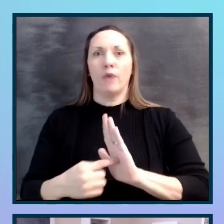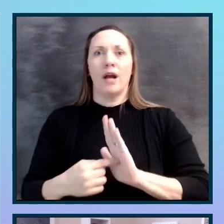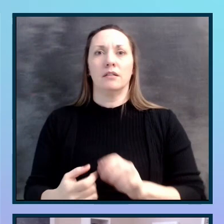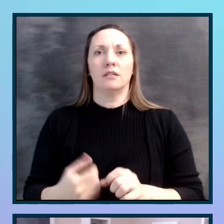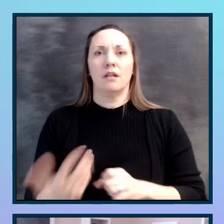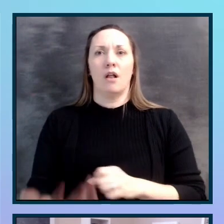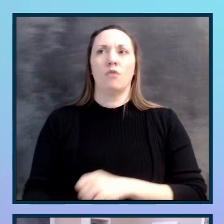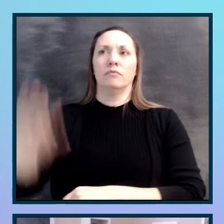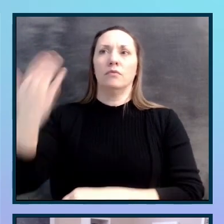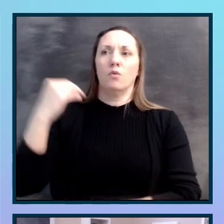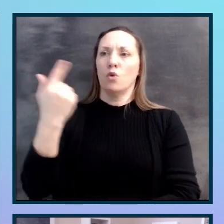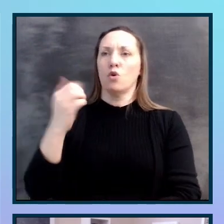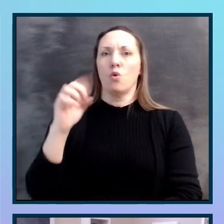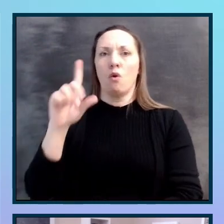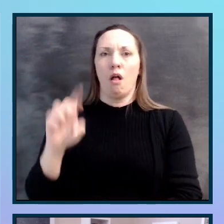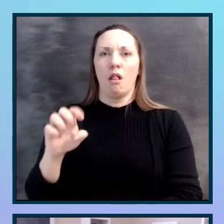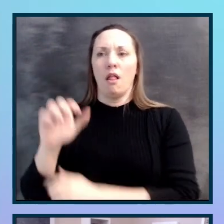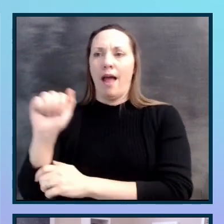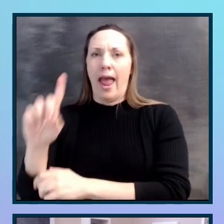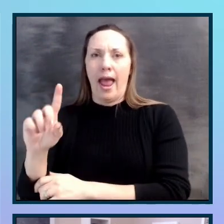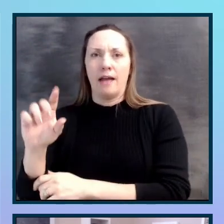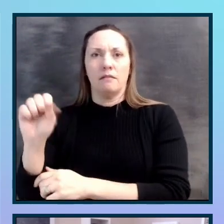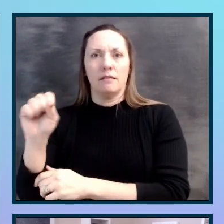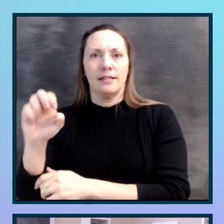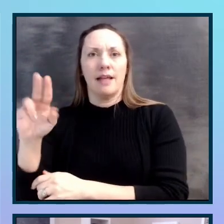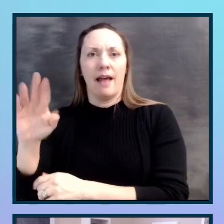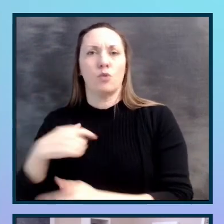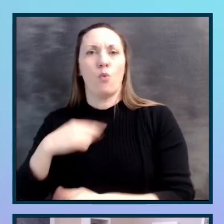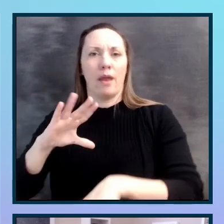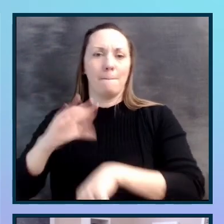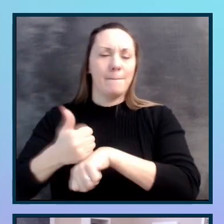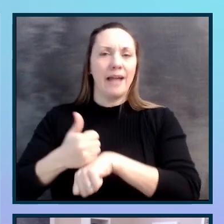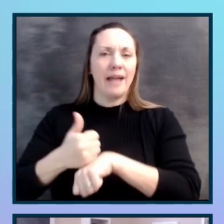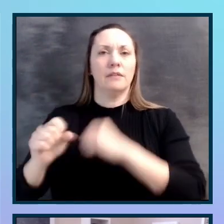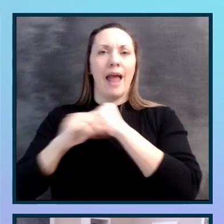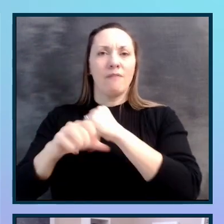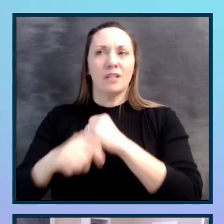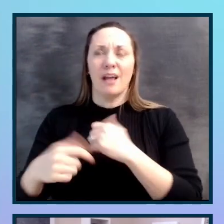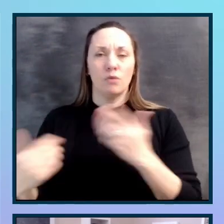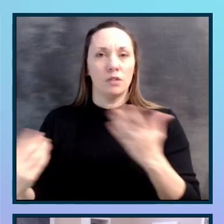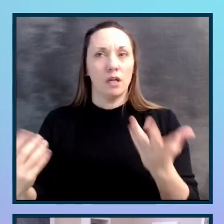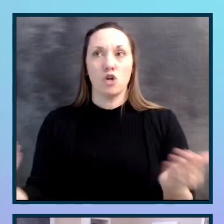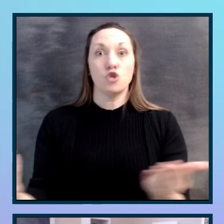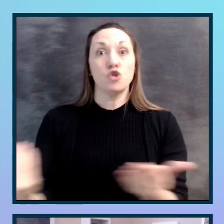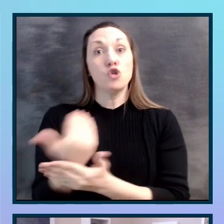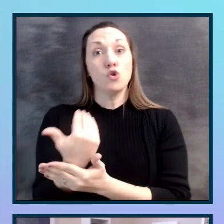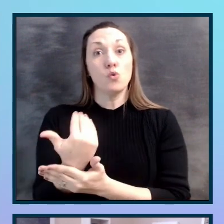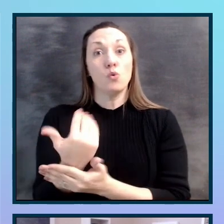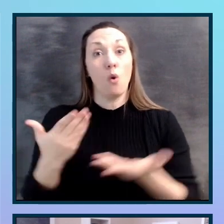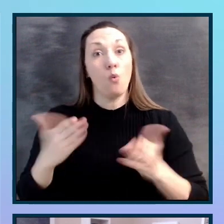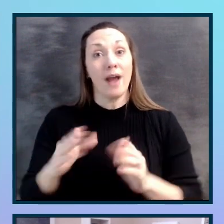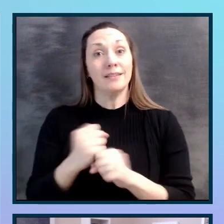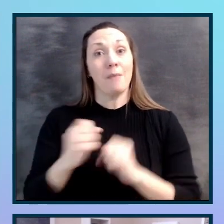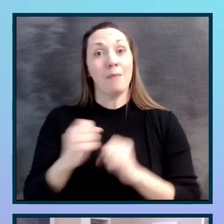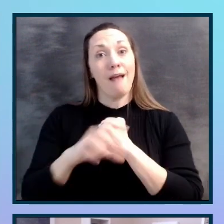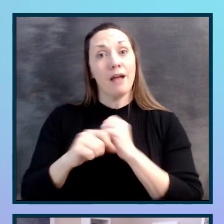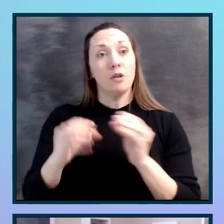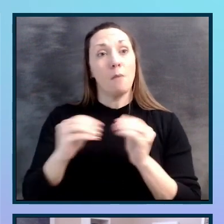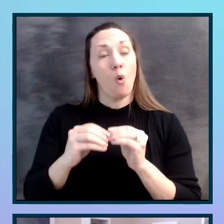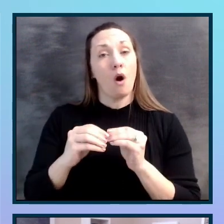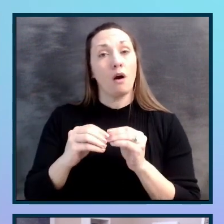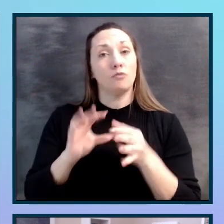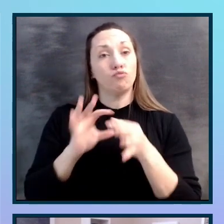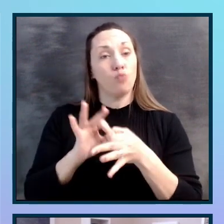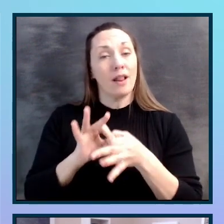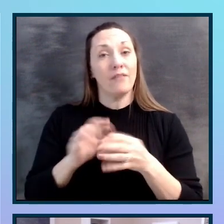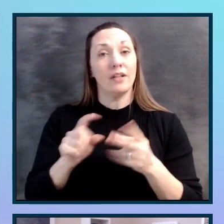Google AdSense and their interest-based advertising. This was a revolutionary new way to make ads more relevant, more clickable, and